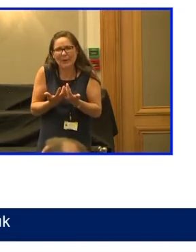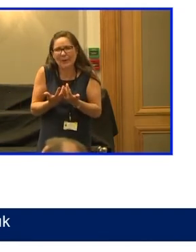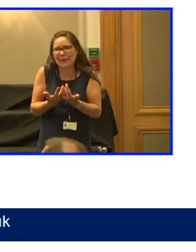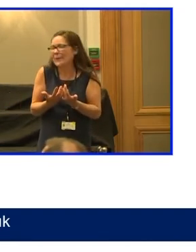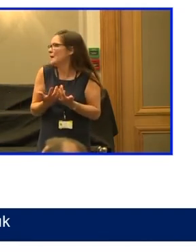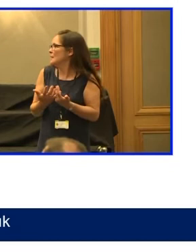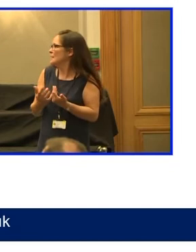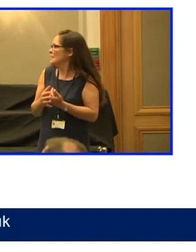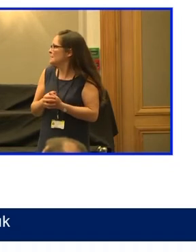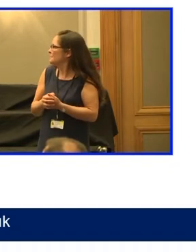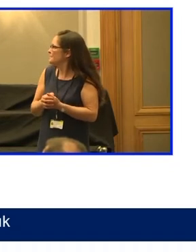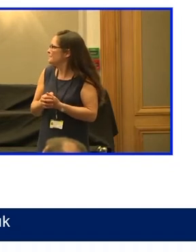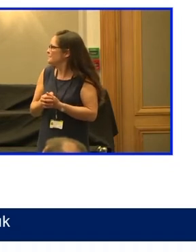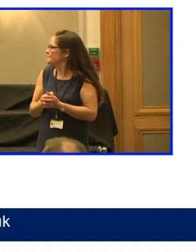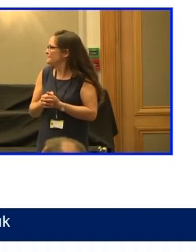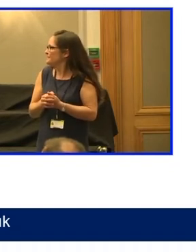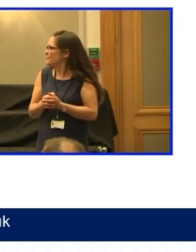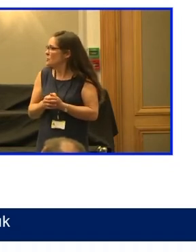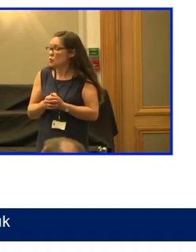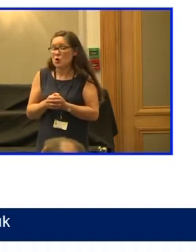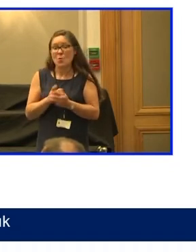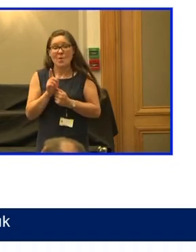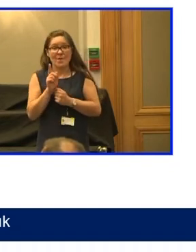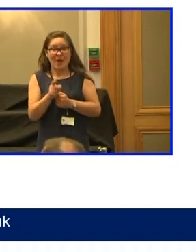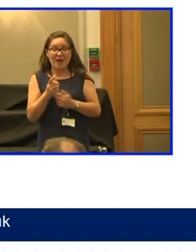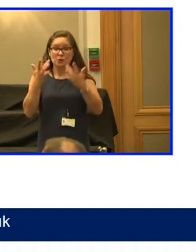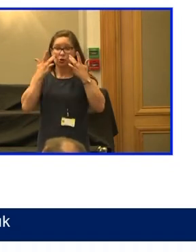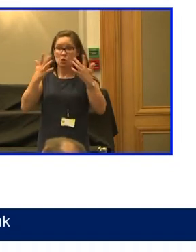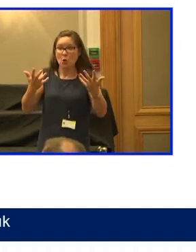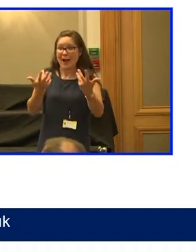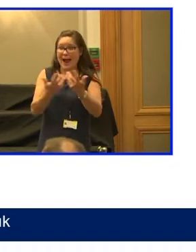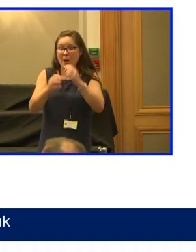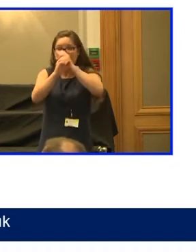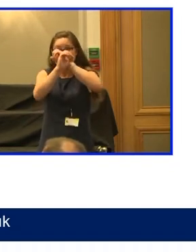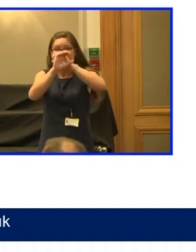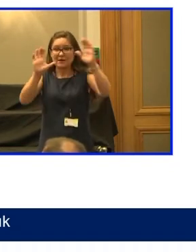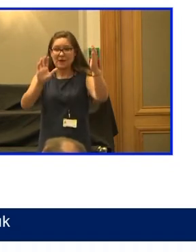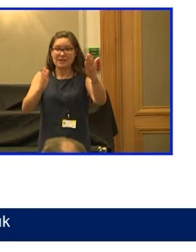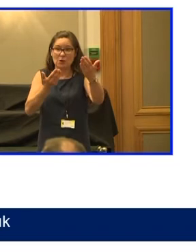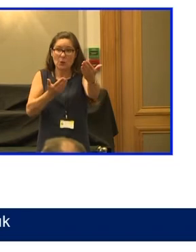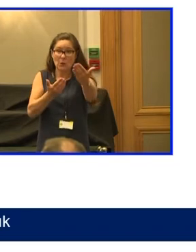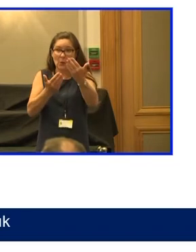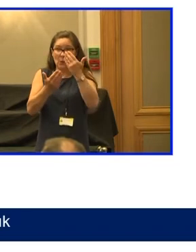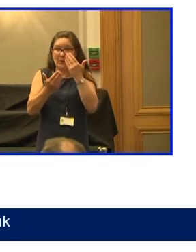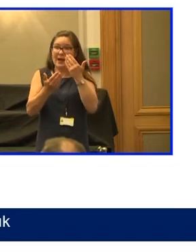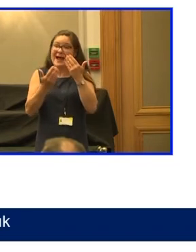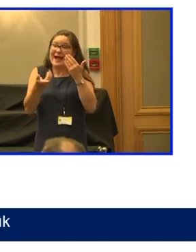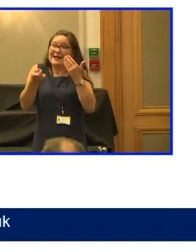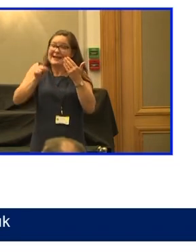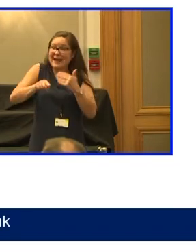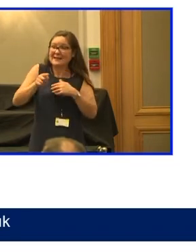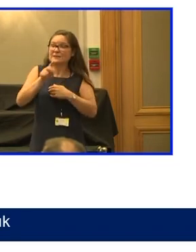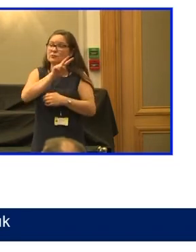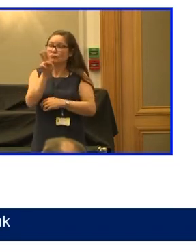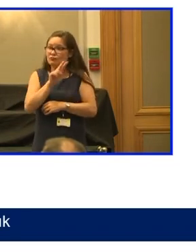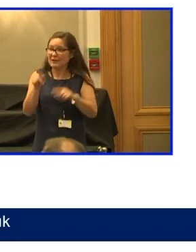anyone need to do that. So, okay, we've talked about magnification and we've talked about screen readers. I'm gonna talk about where we're going